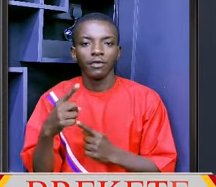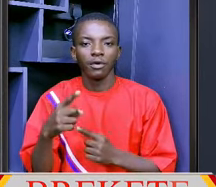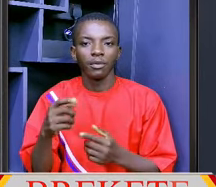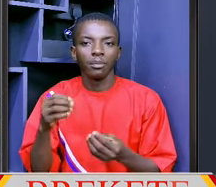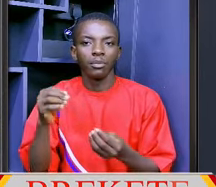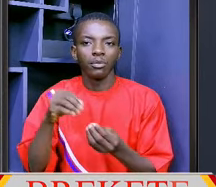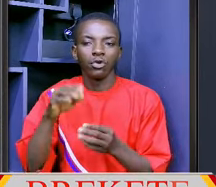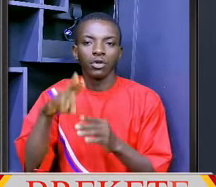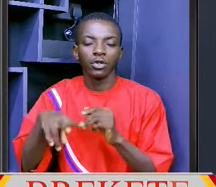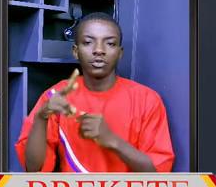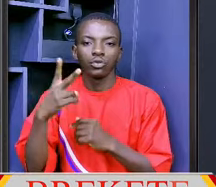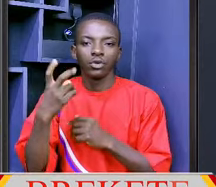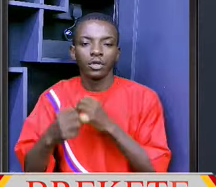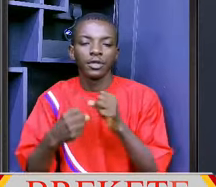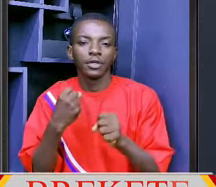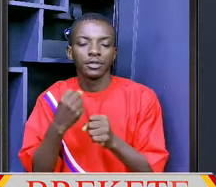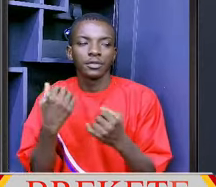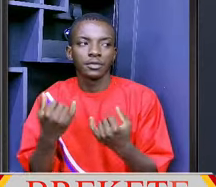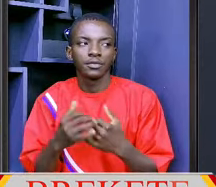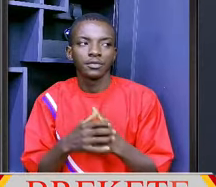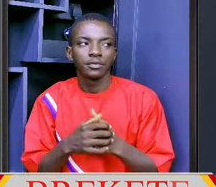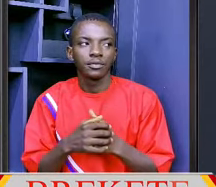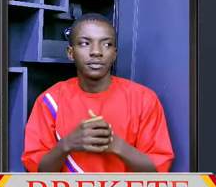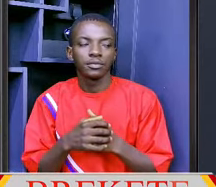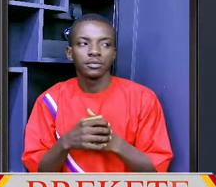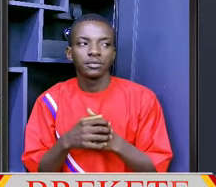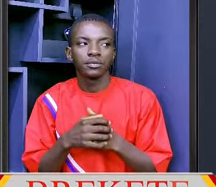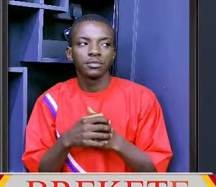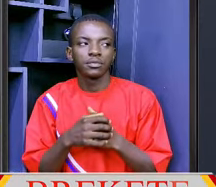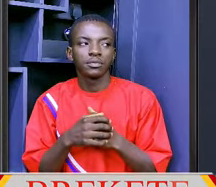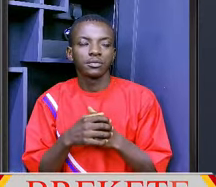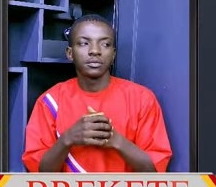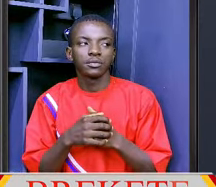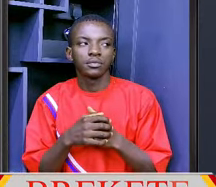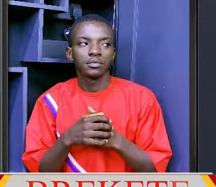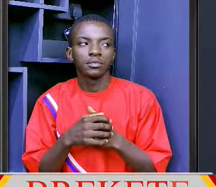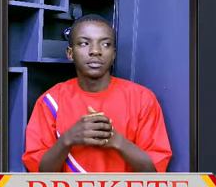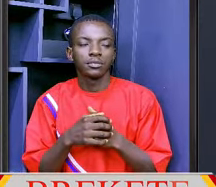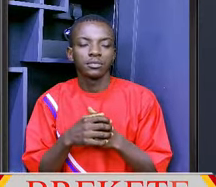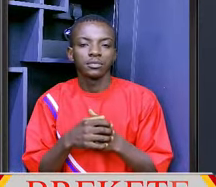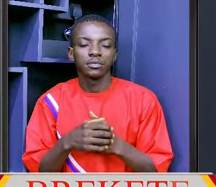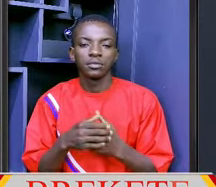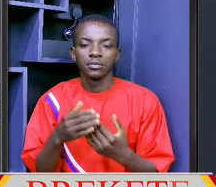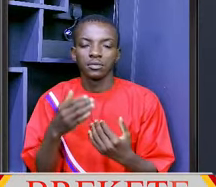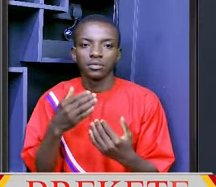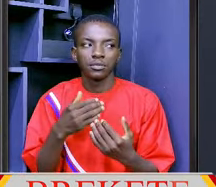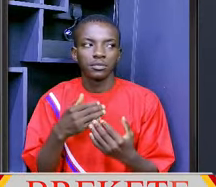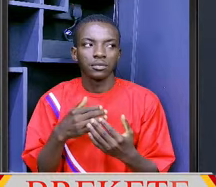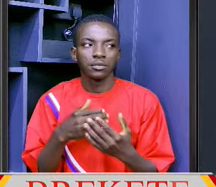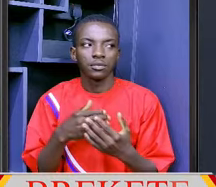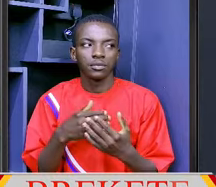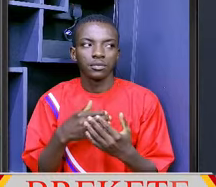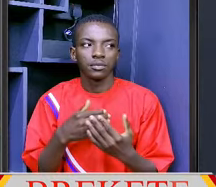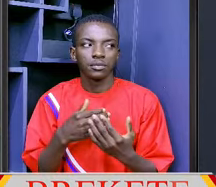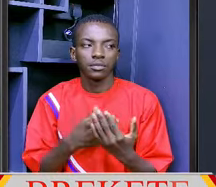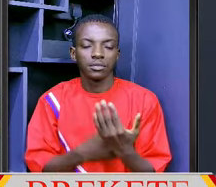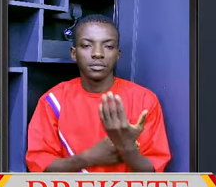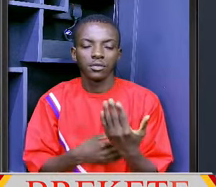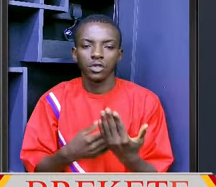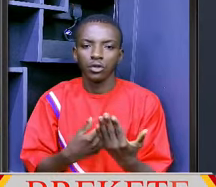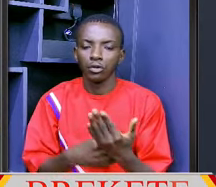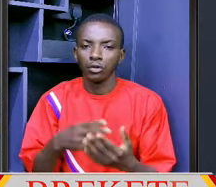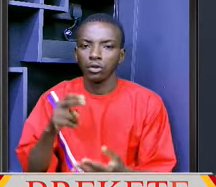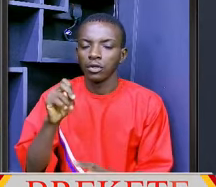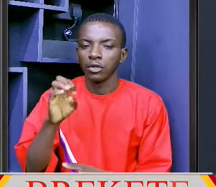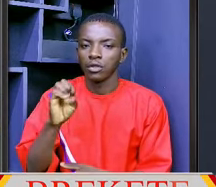for the past 2 years. Yeah. Hello, guy. Good morning, sir. Hello, good morning. What is your name? Hi.